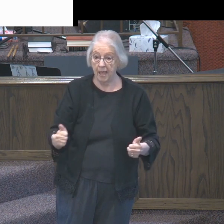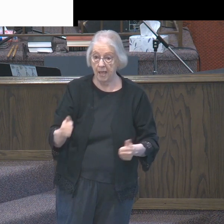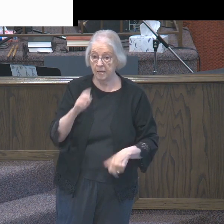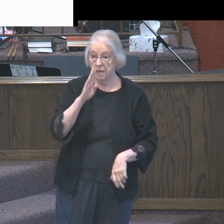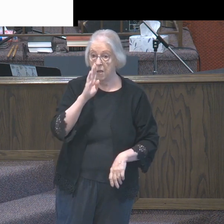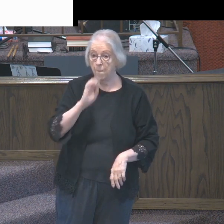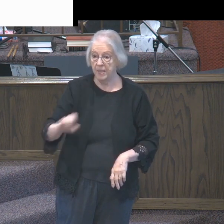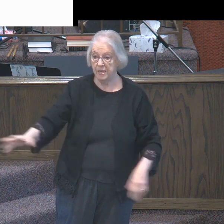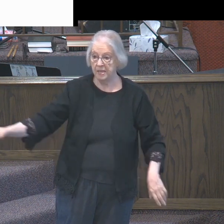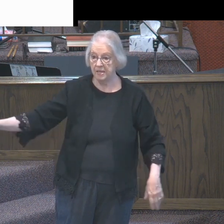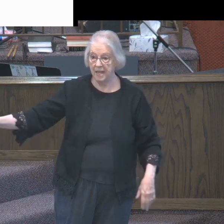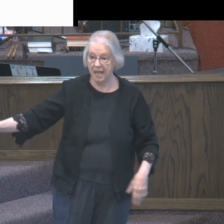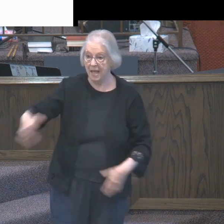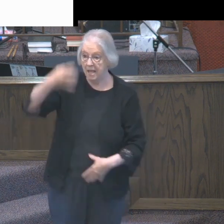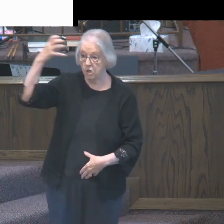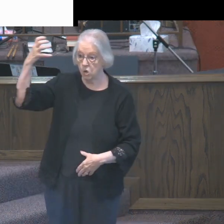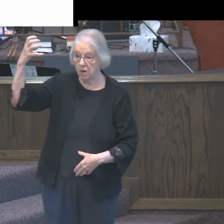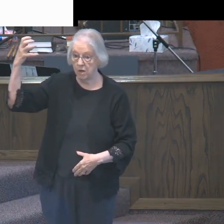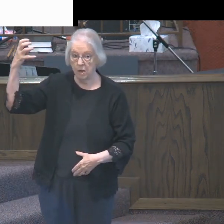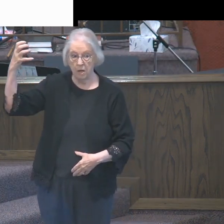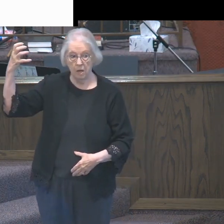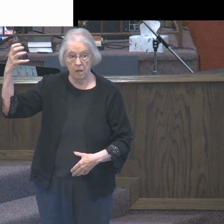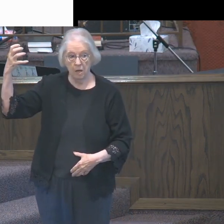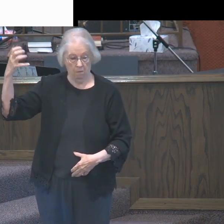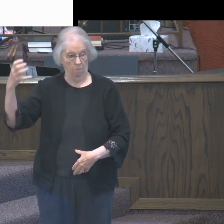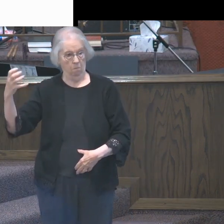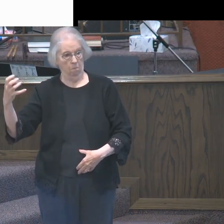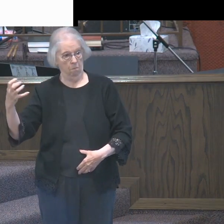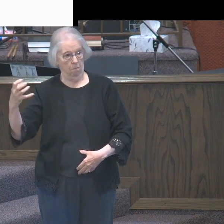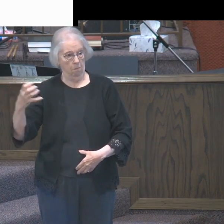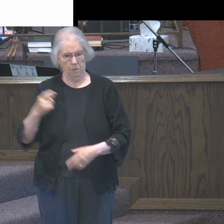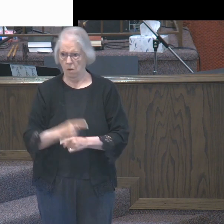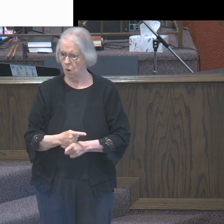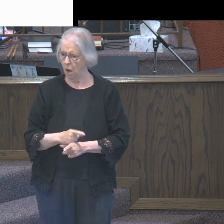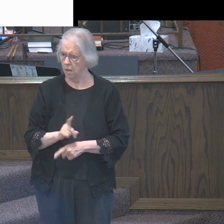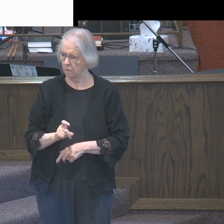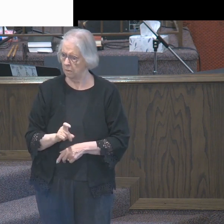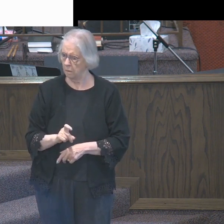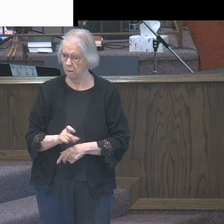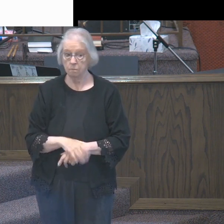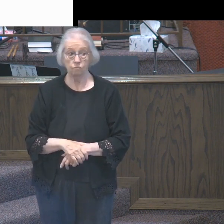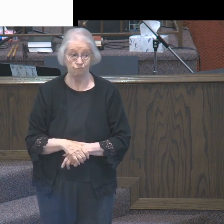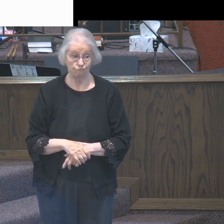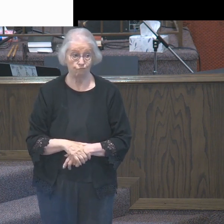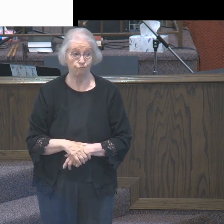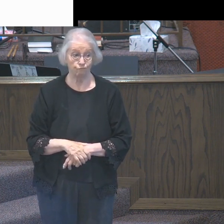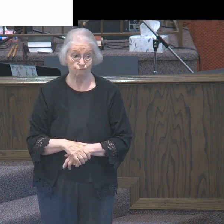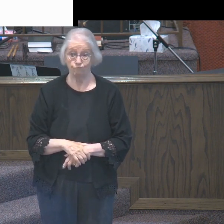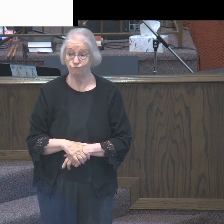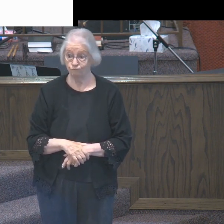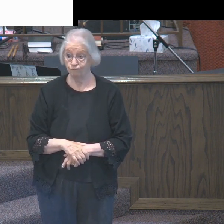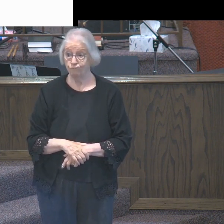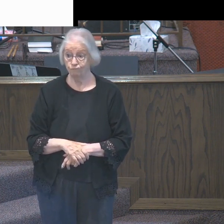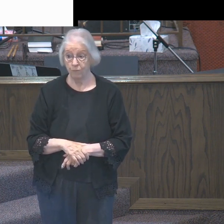And he says that to us and to me. I am a jealous God. What is he jealous for? He